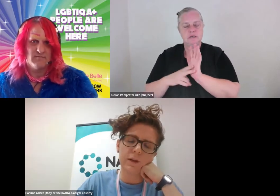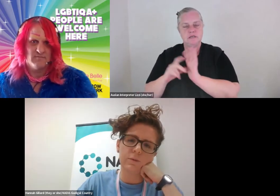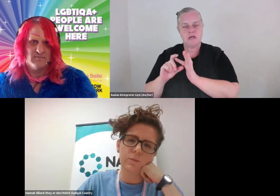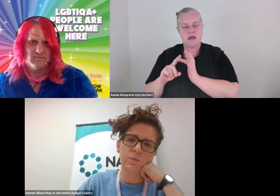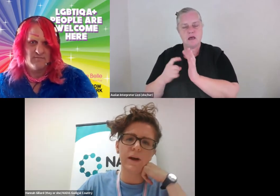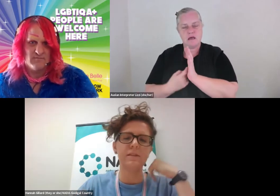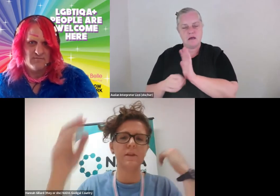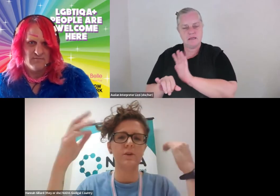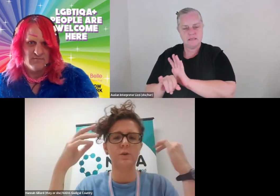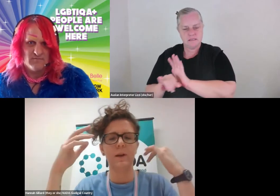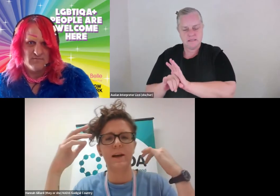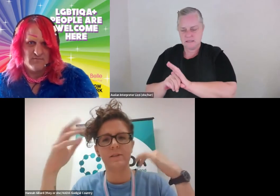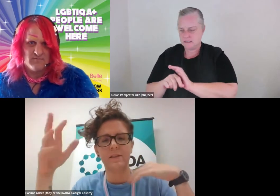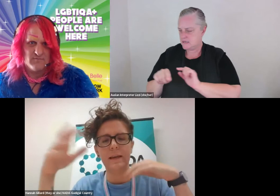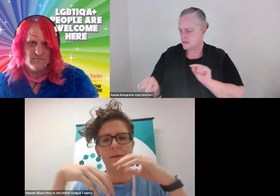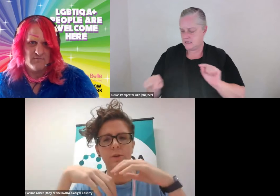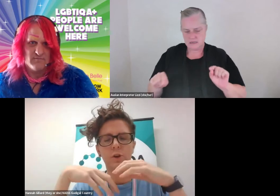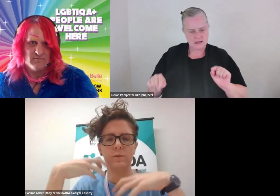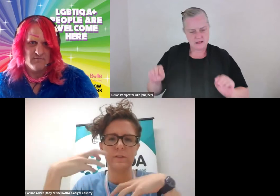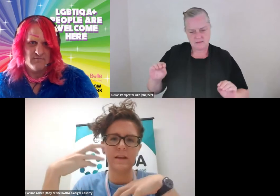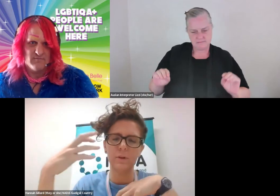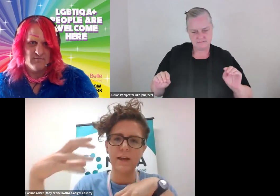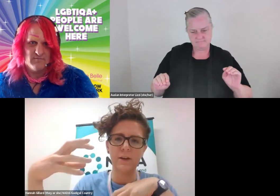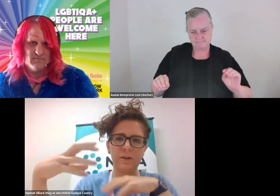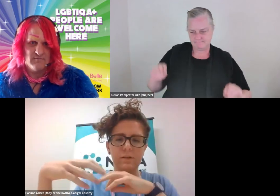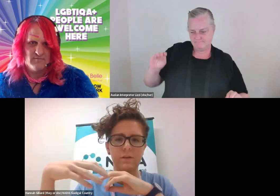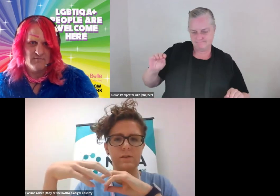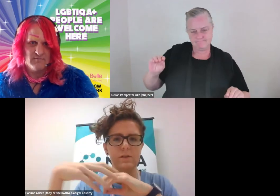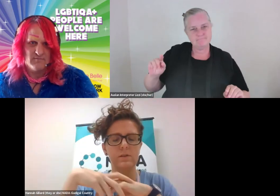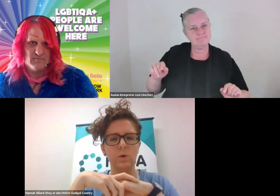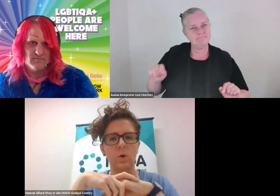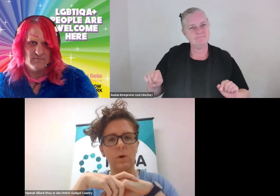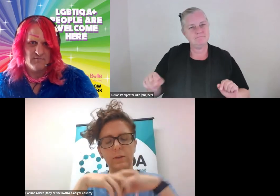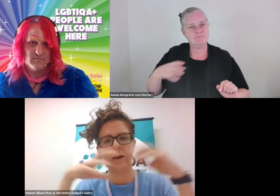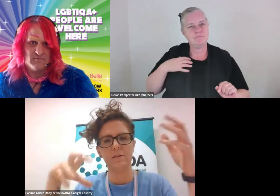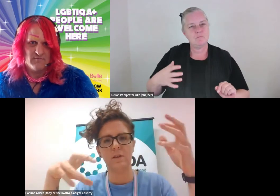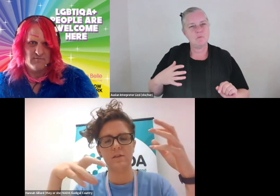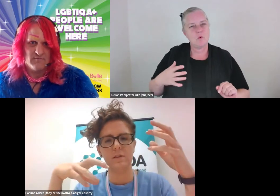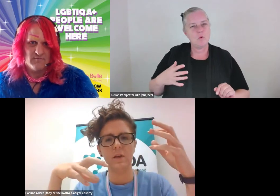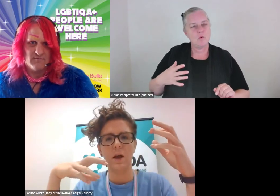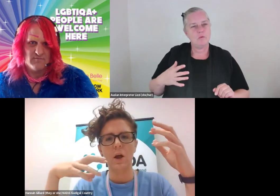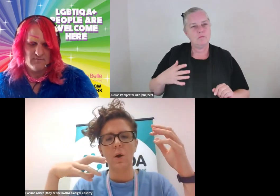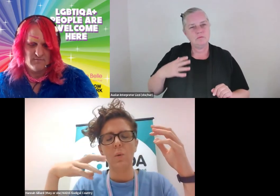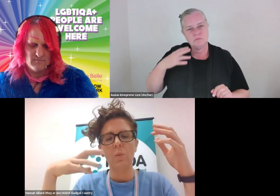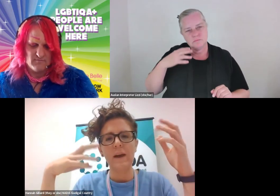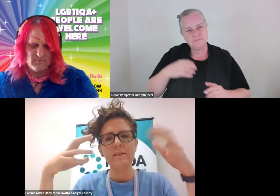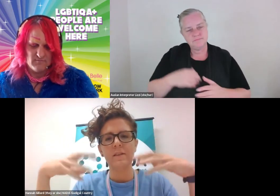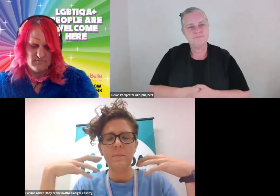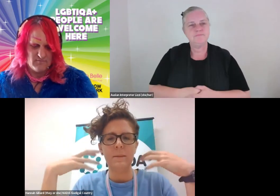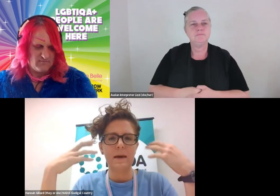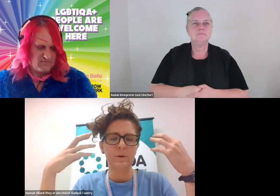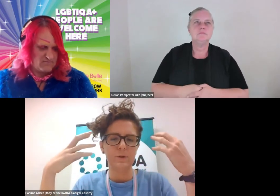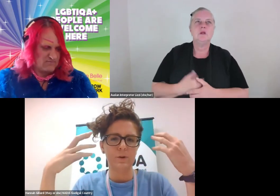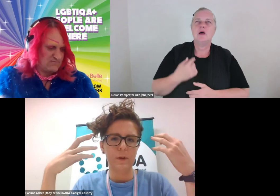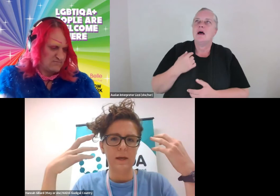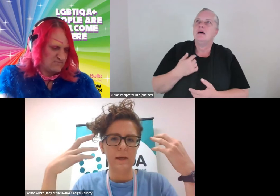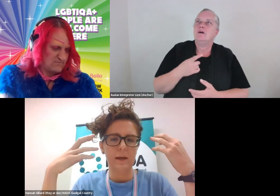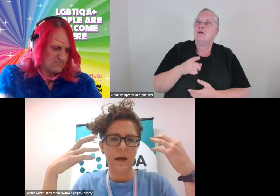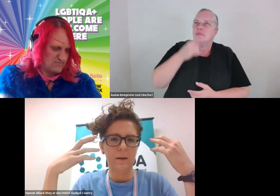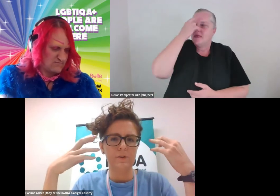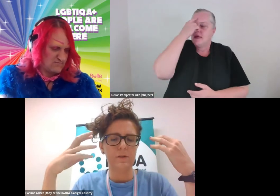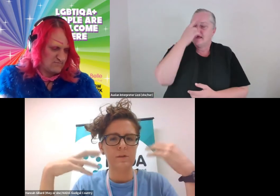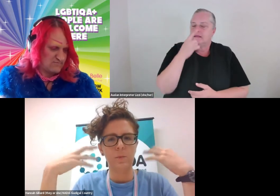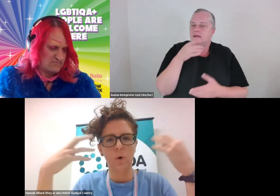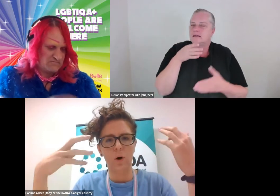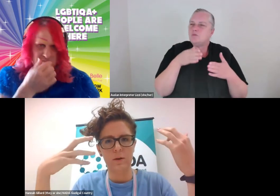there's ways that you'd like to see, for example, AOD services or healthcare services, ways that they might be able to